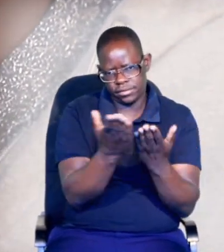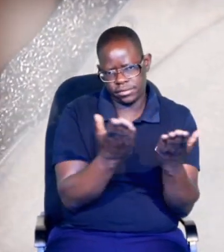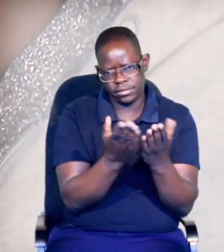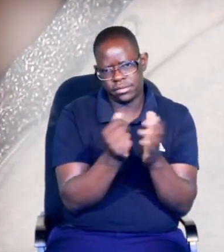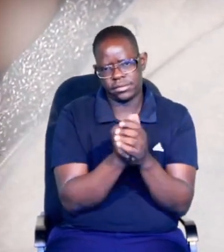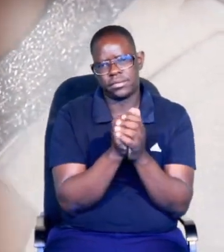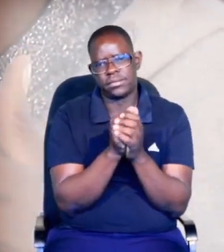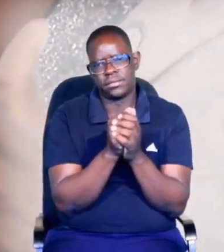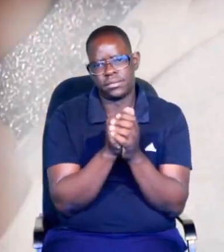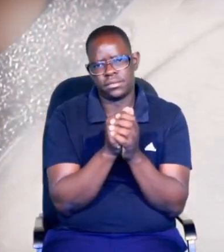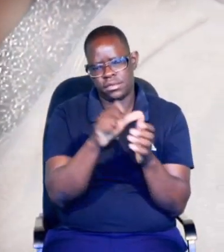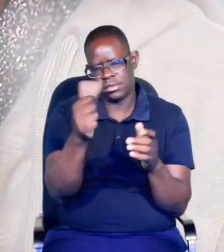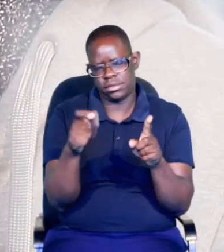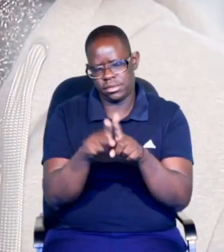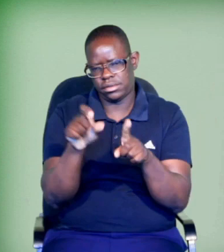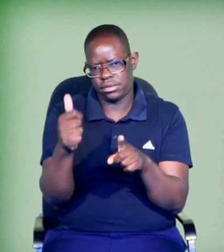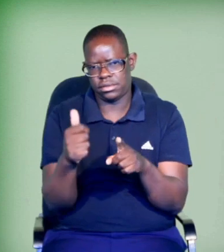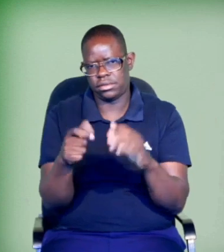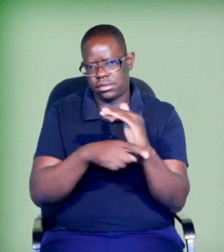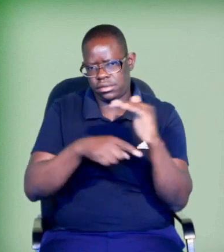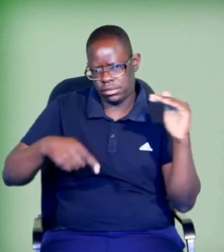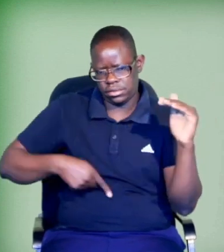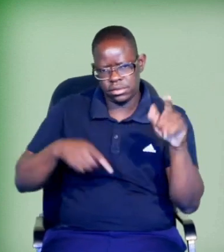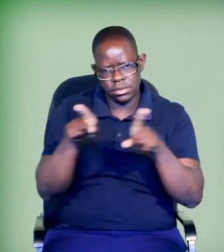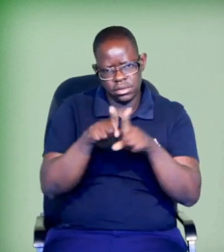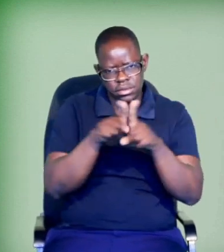they are most efficient than other countries. We say